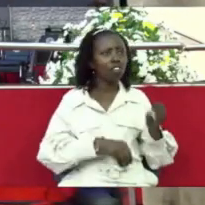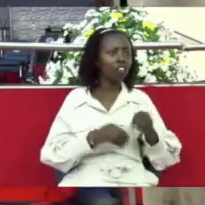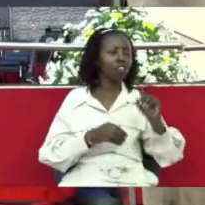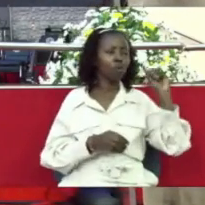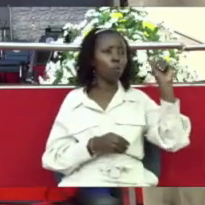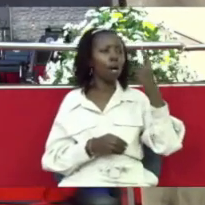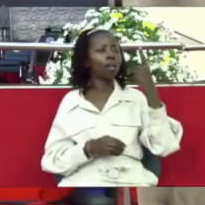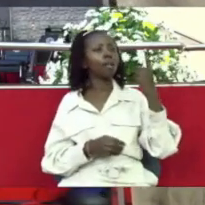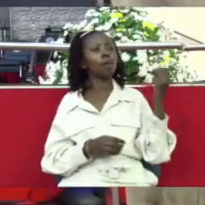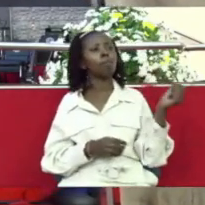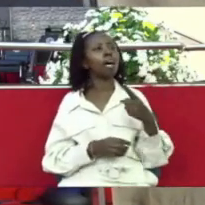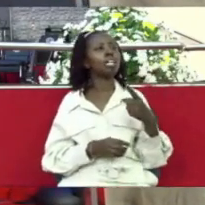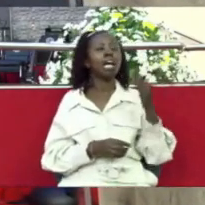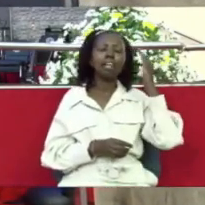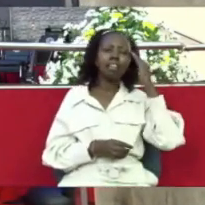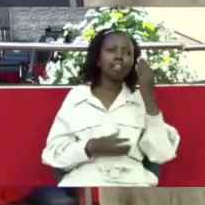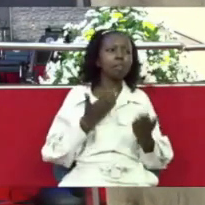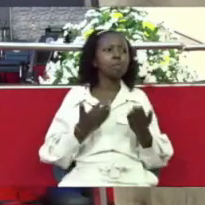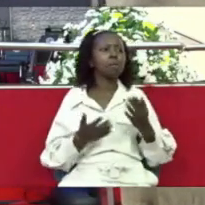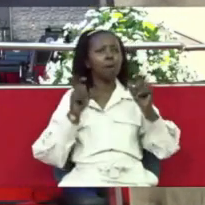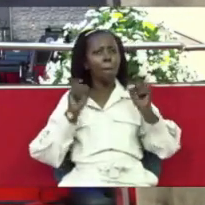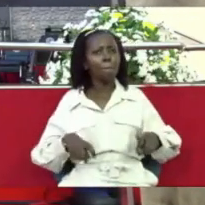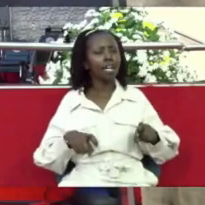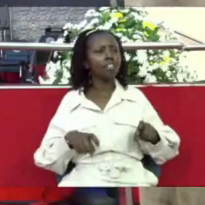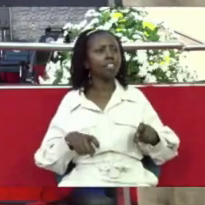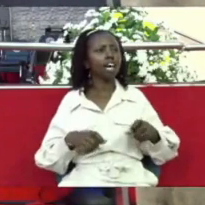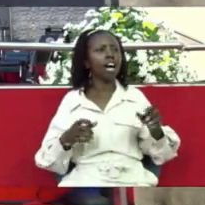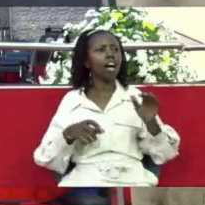and thinks he should have a massive breakthrough in his